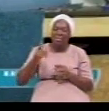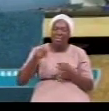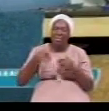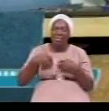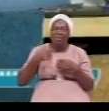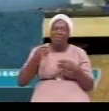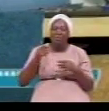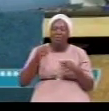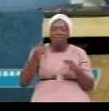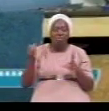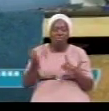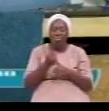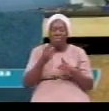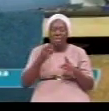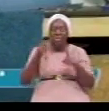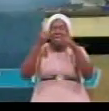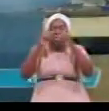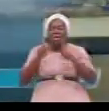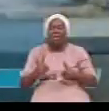lightning